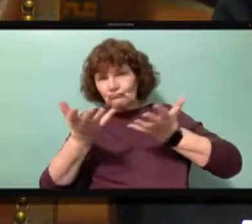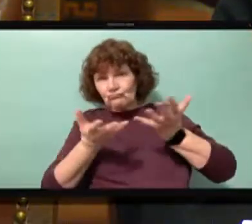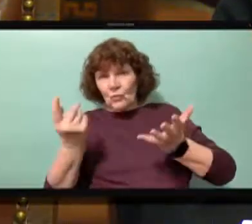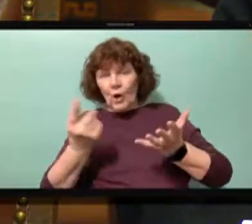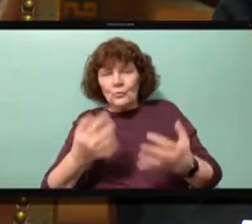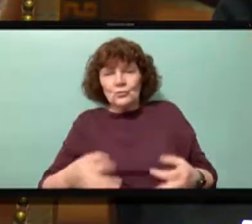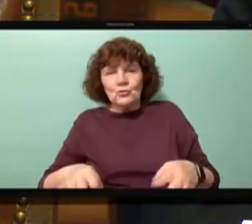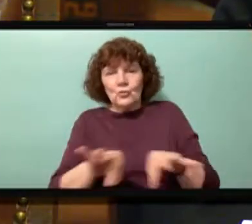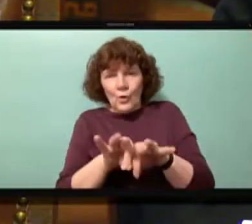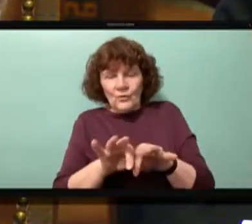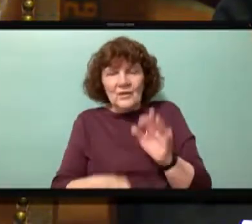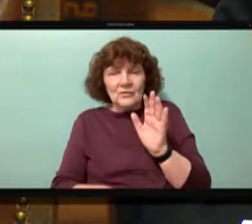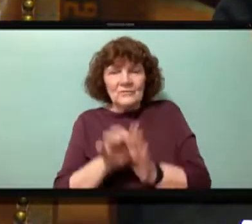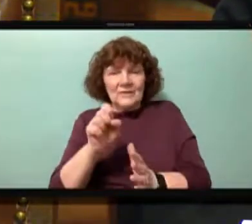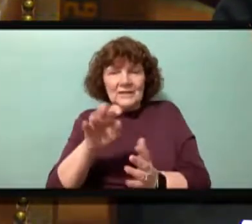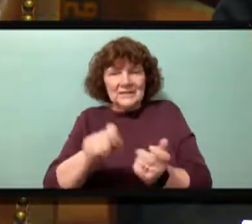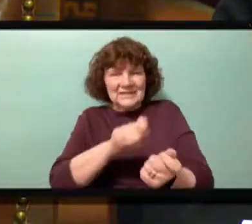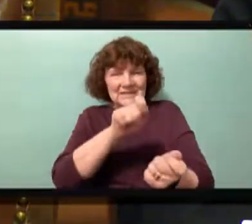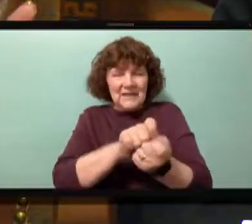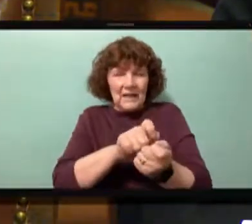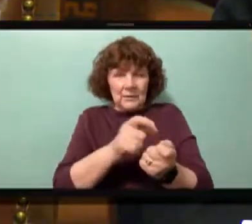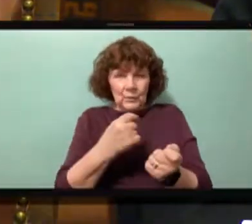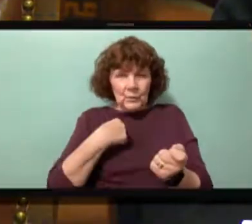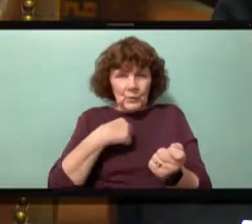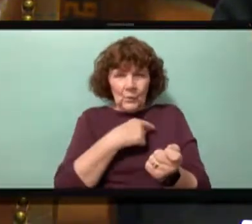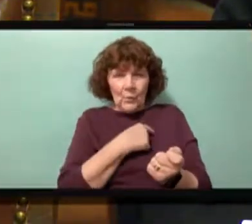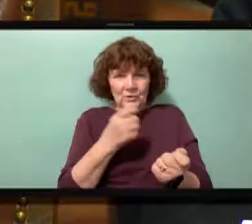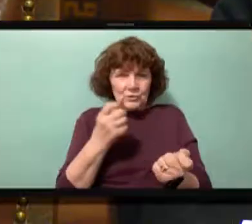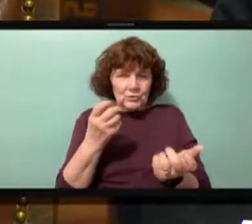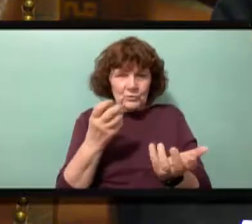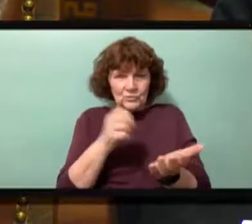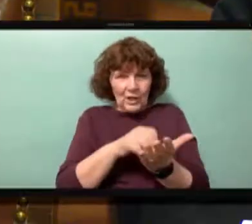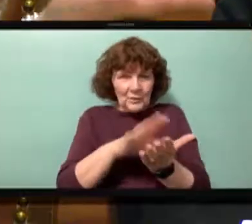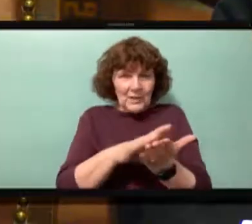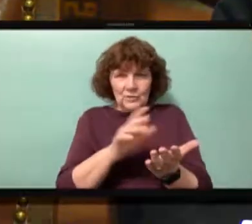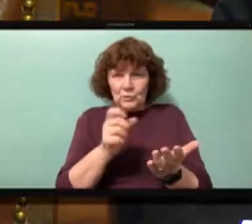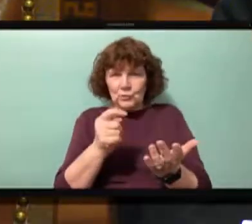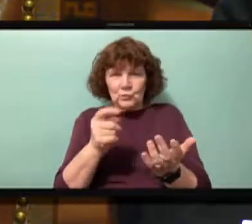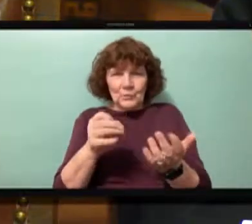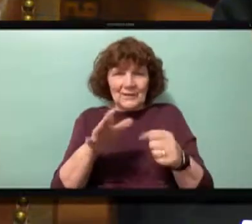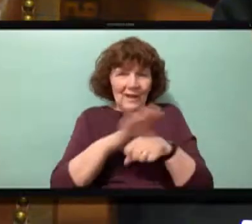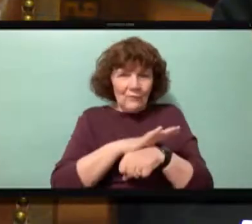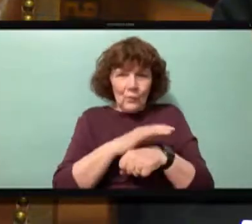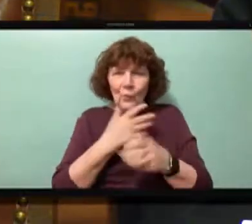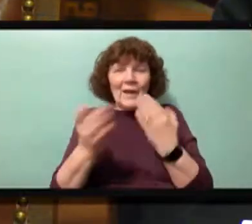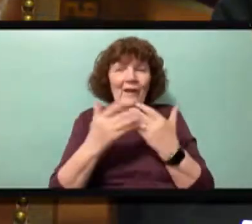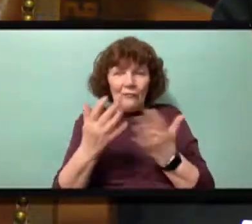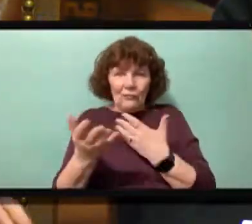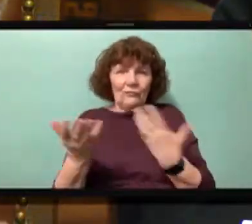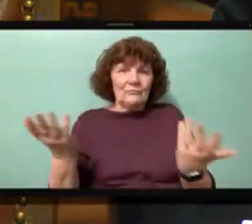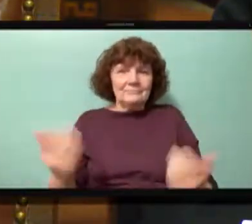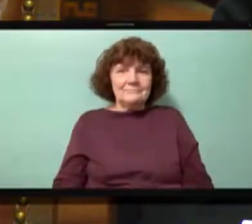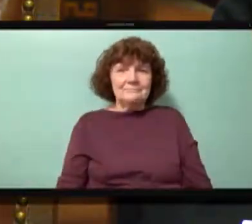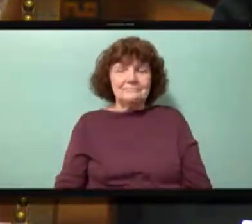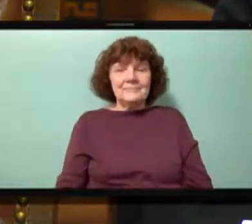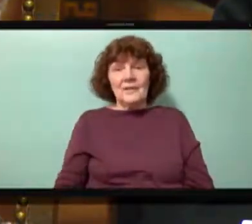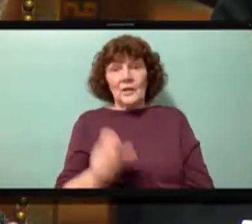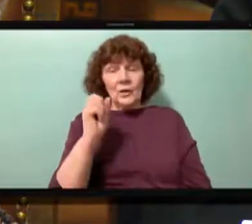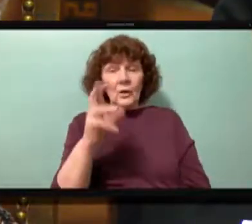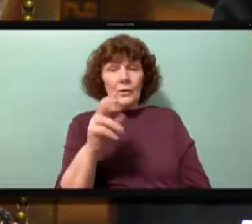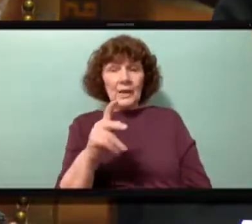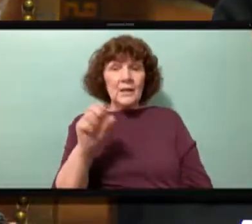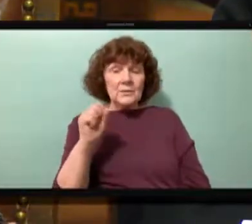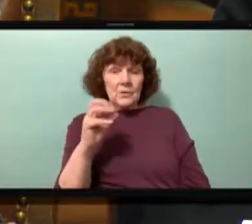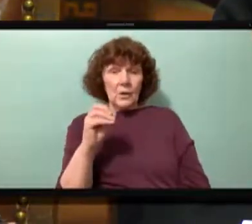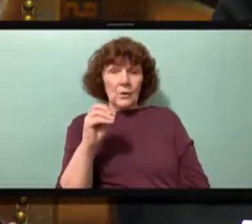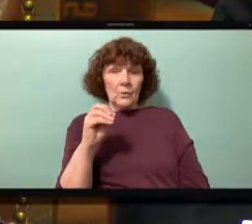exactly what we're trying to deduct and cover, whatever. So yes, this was requested by council. Okay, so